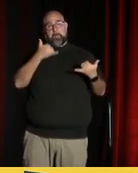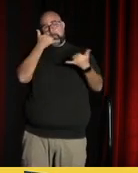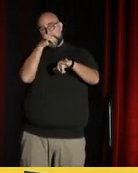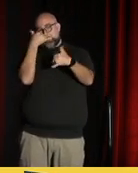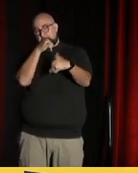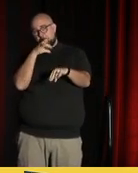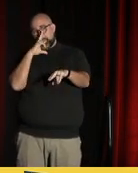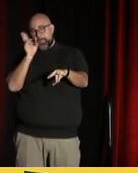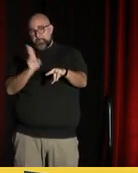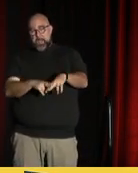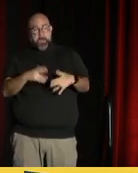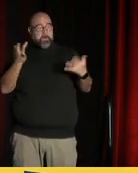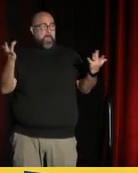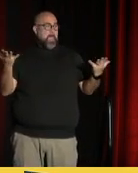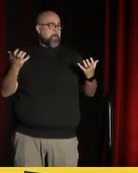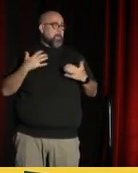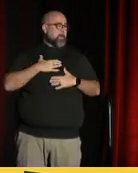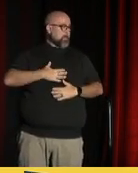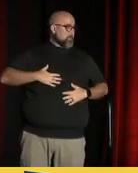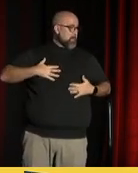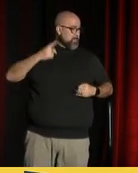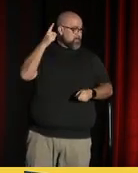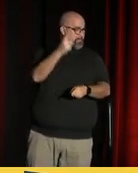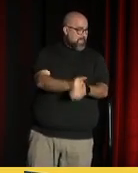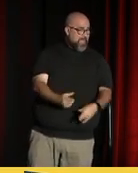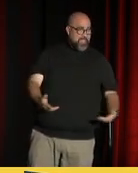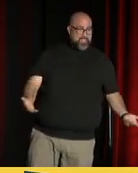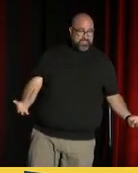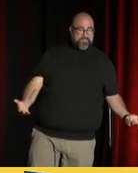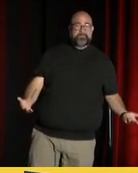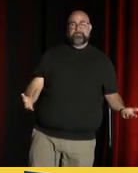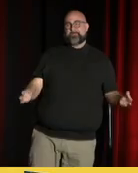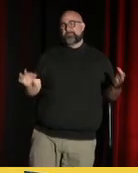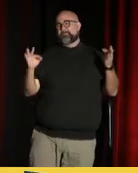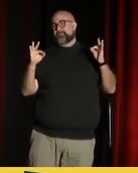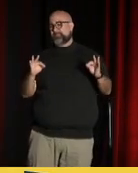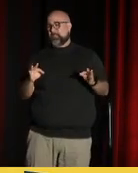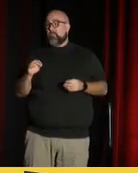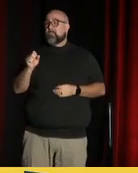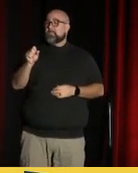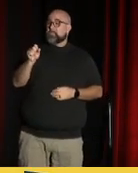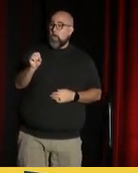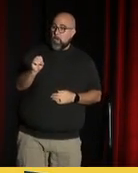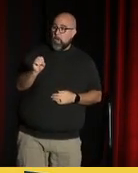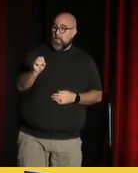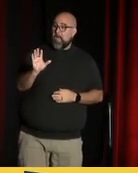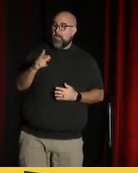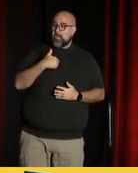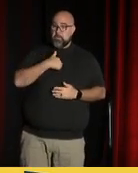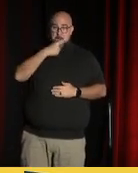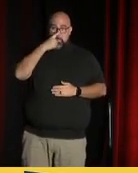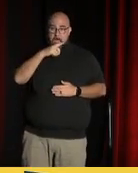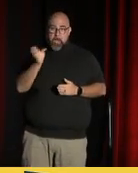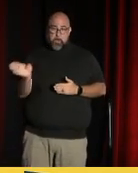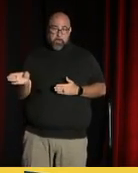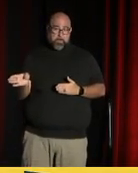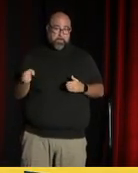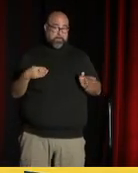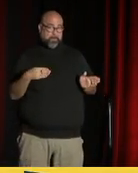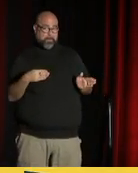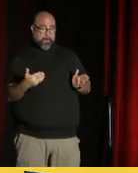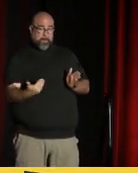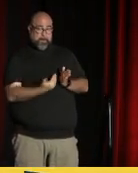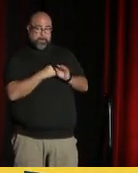fun, because we're all here for a little bit of fun, right? Yes? So can I shoot back over to another one really